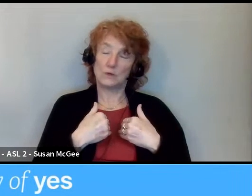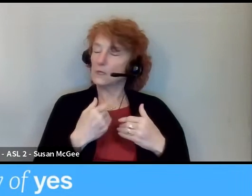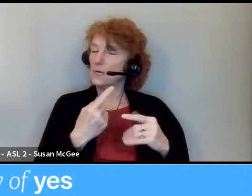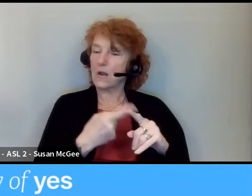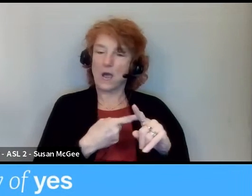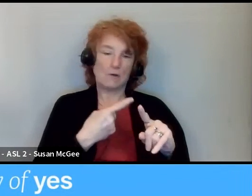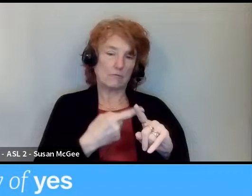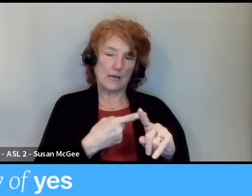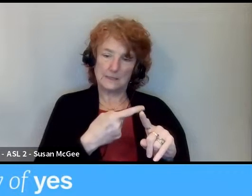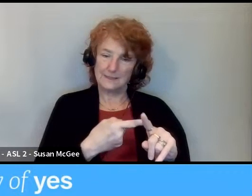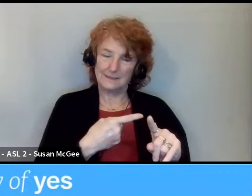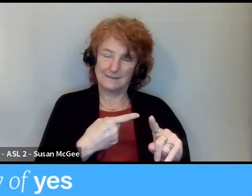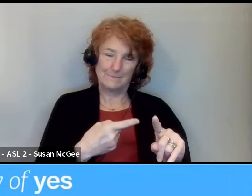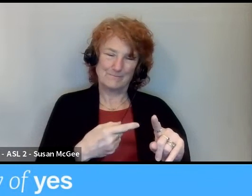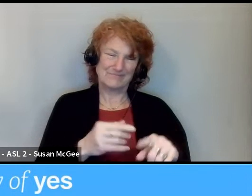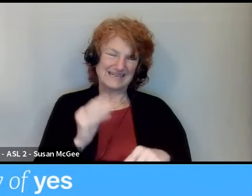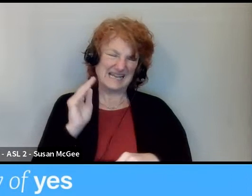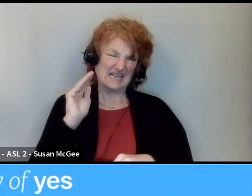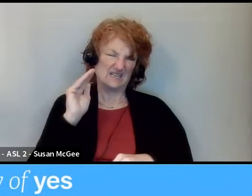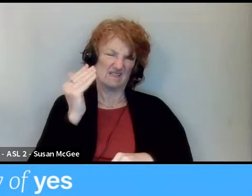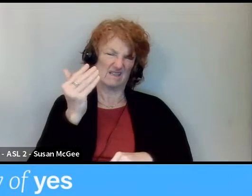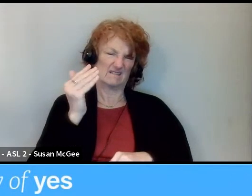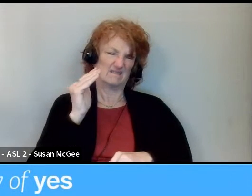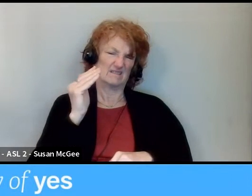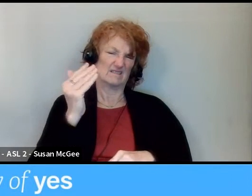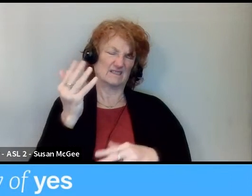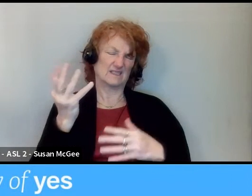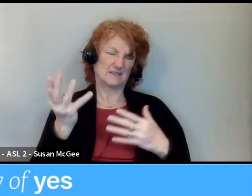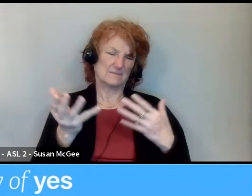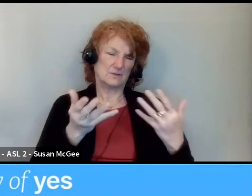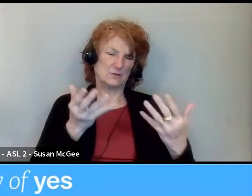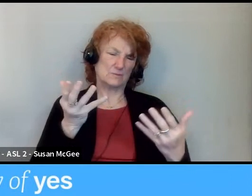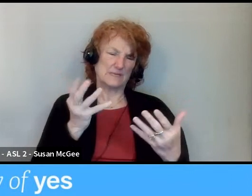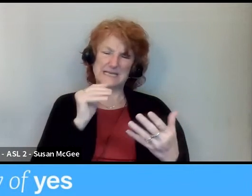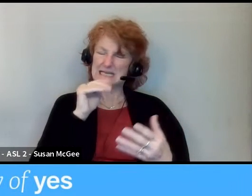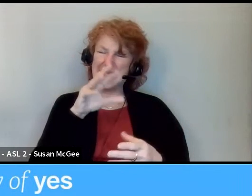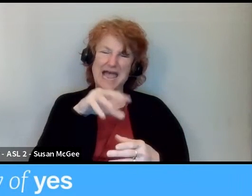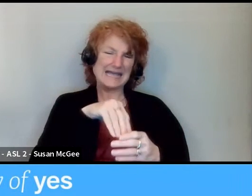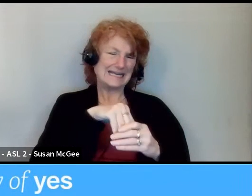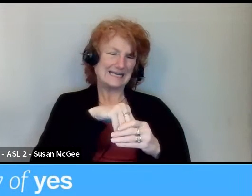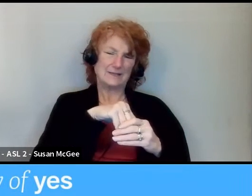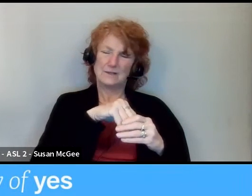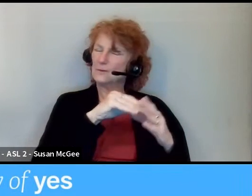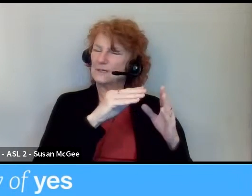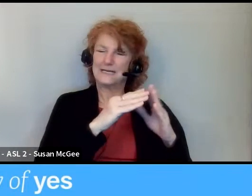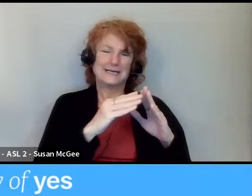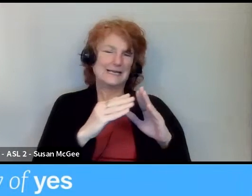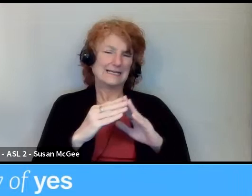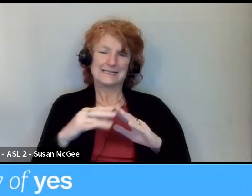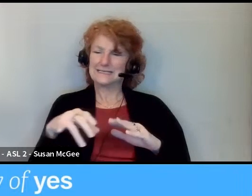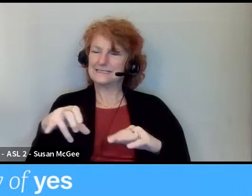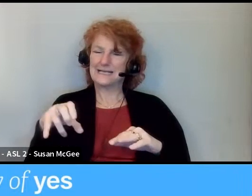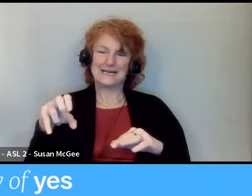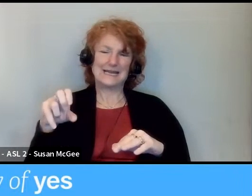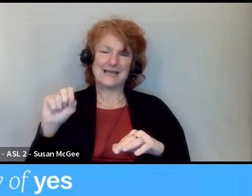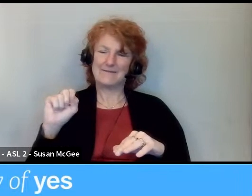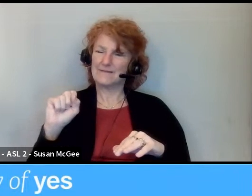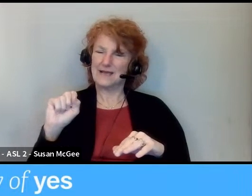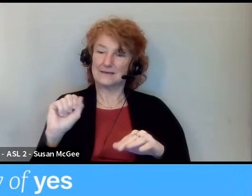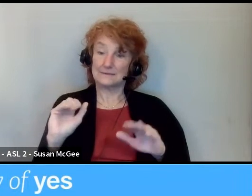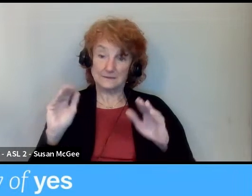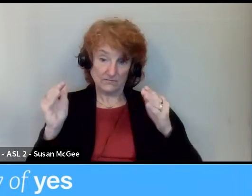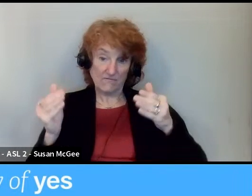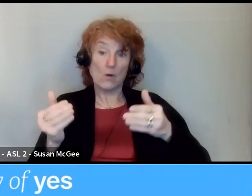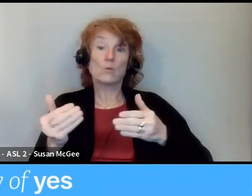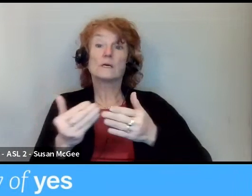that seems to be phasing out of the City of Yes. and it's been very much focused on bringing new